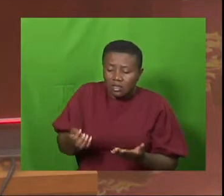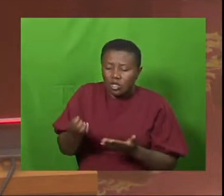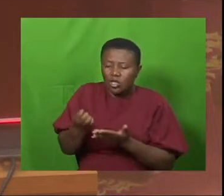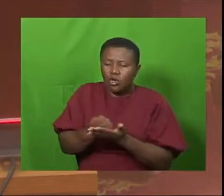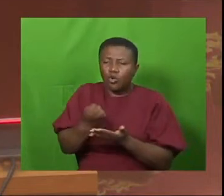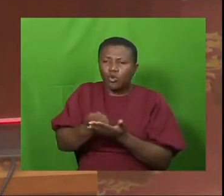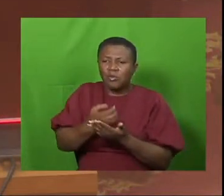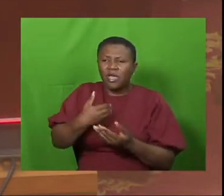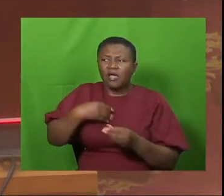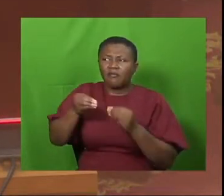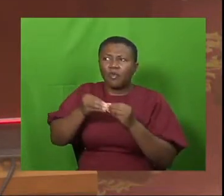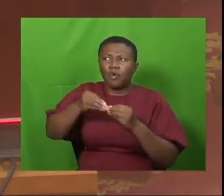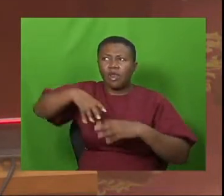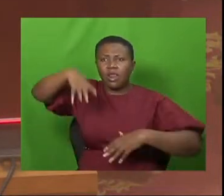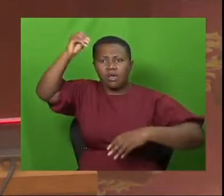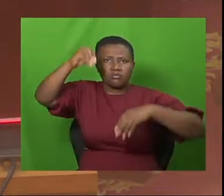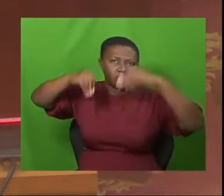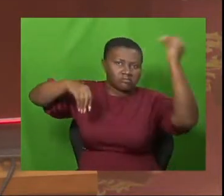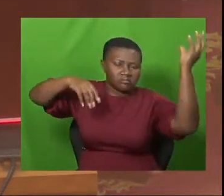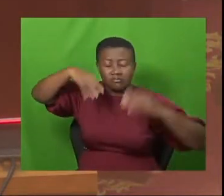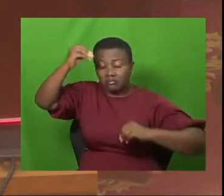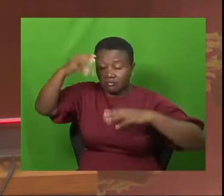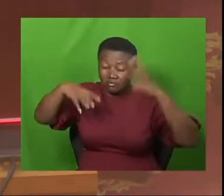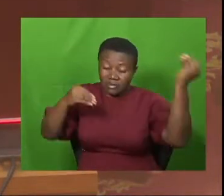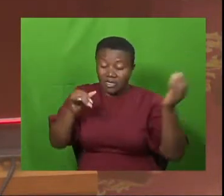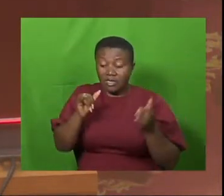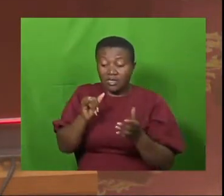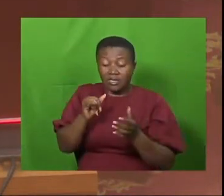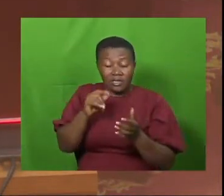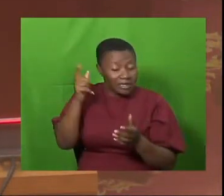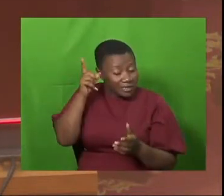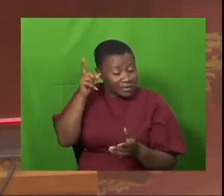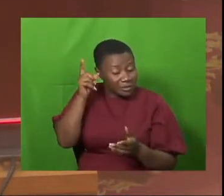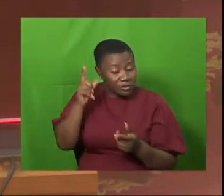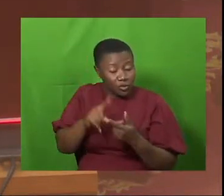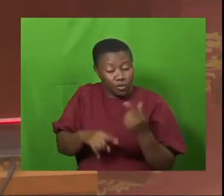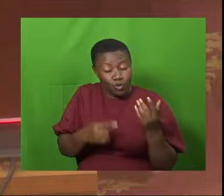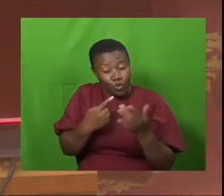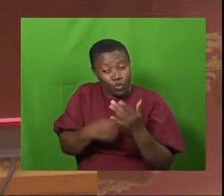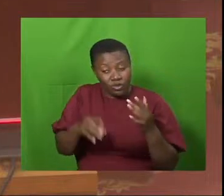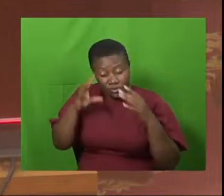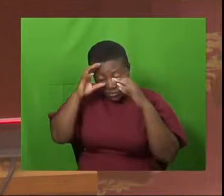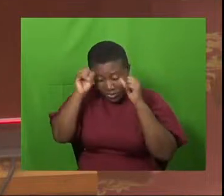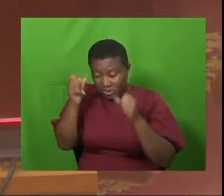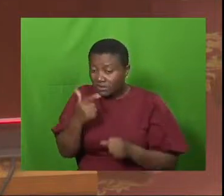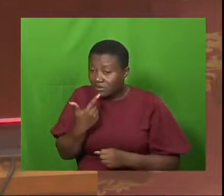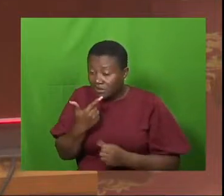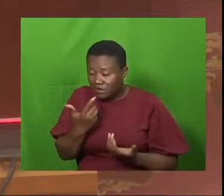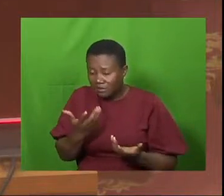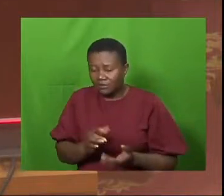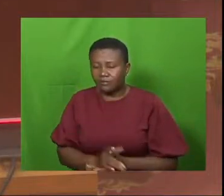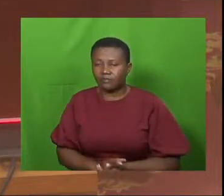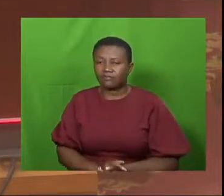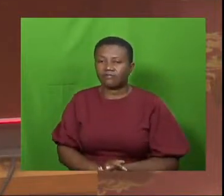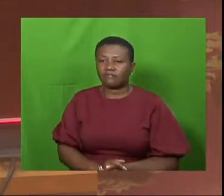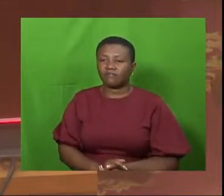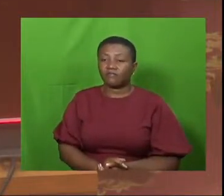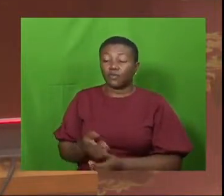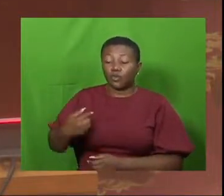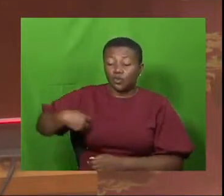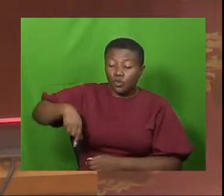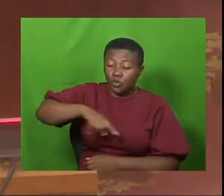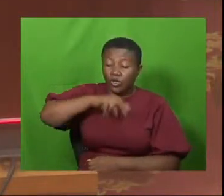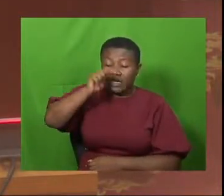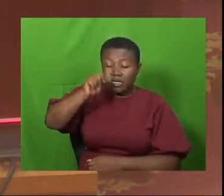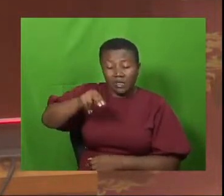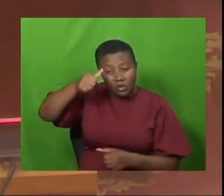Mr. Speaker, this is what the President said, and it's for all of us to remember where we